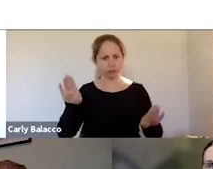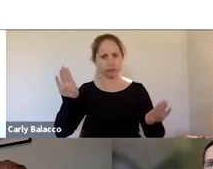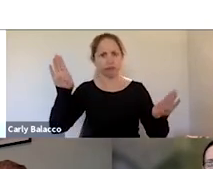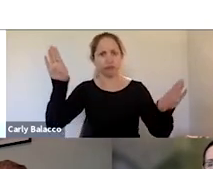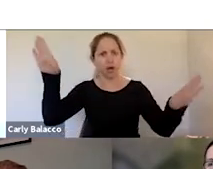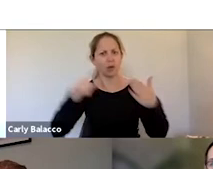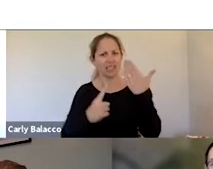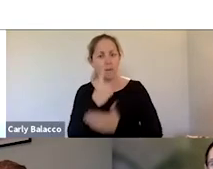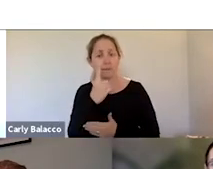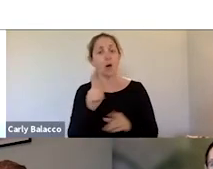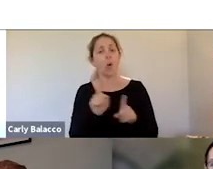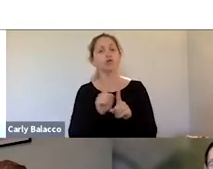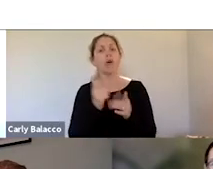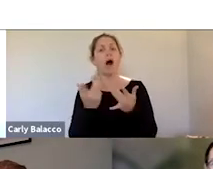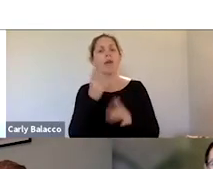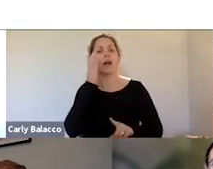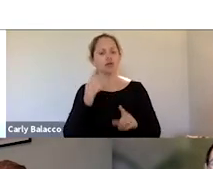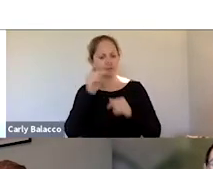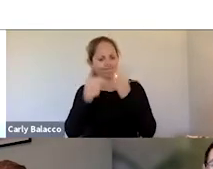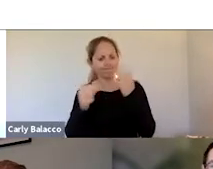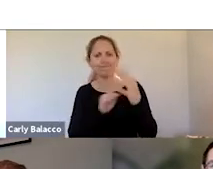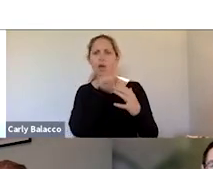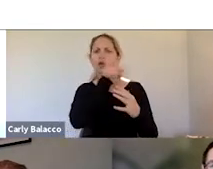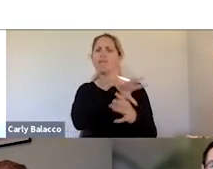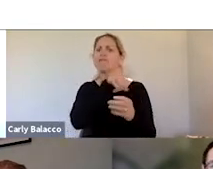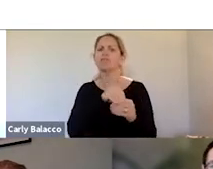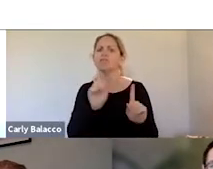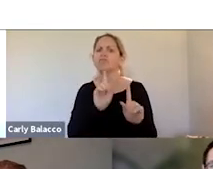other jurisdictions that you're involved with at the moment?